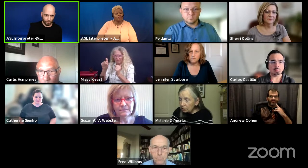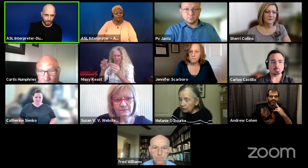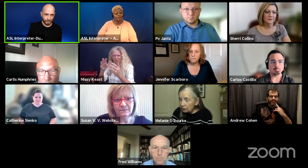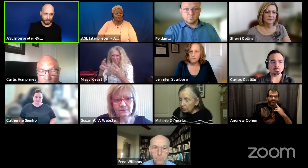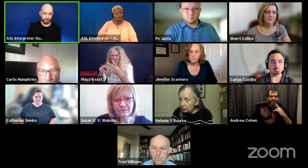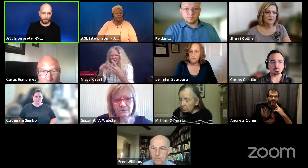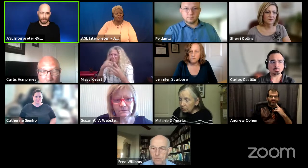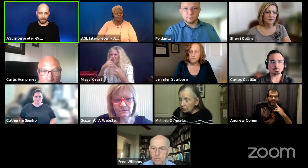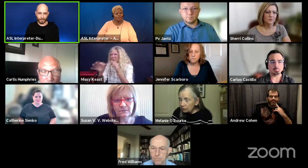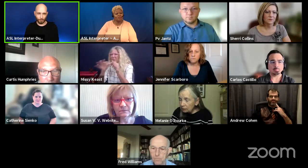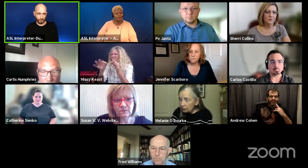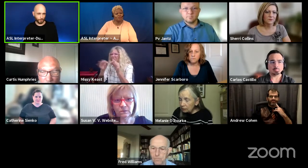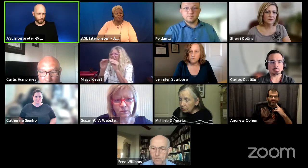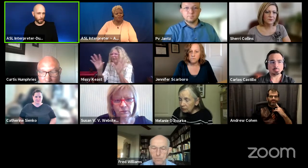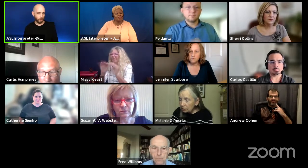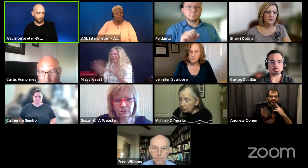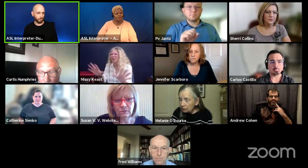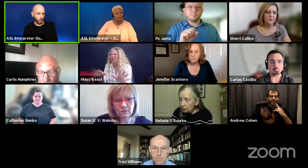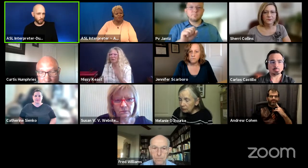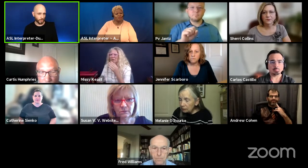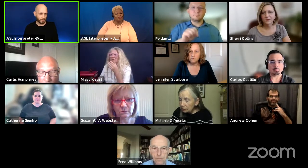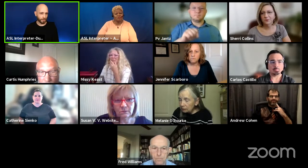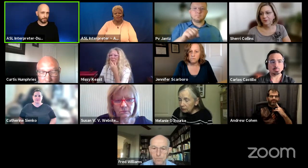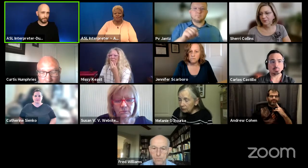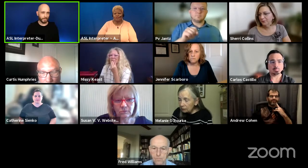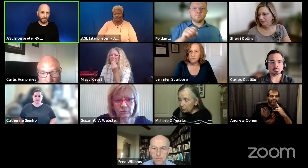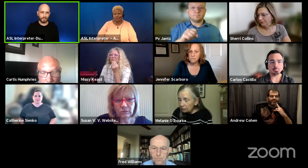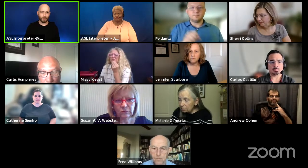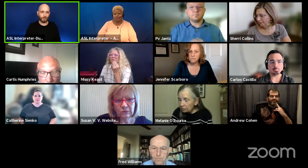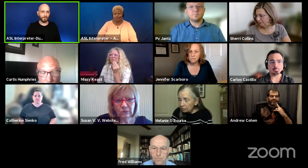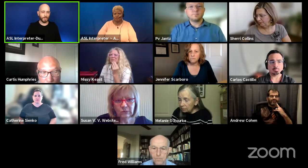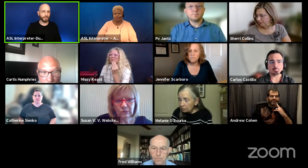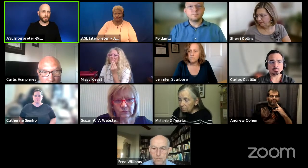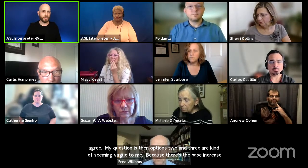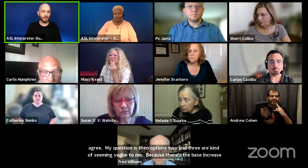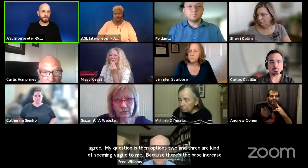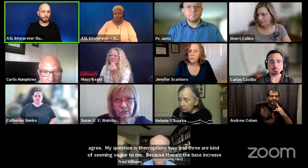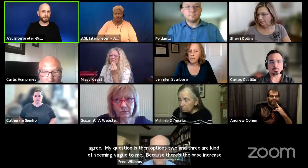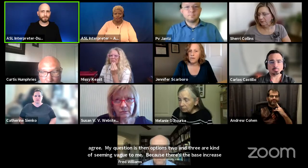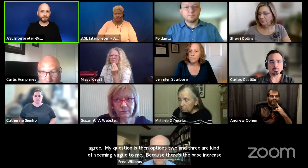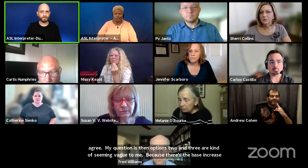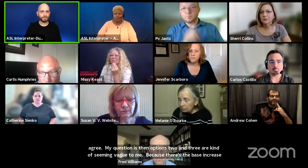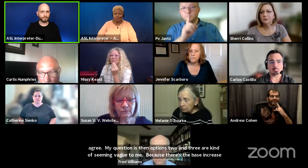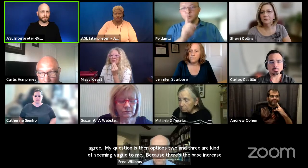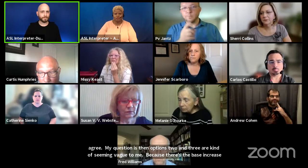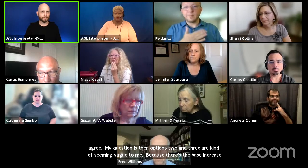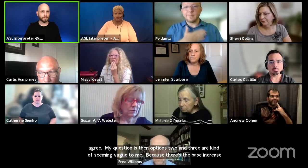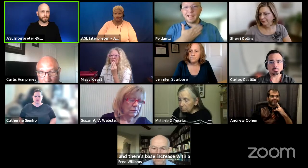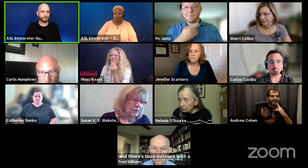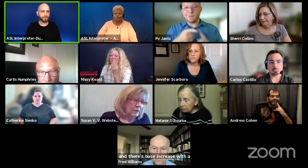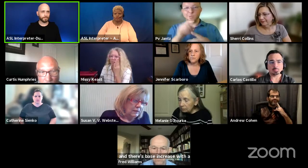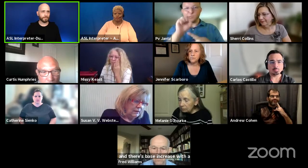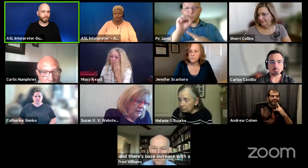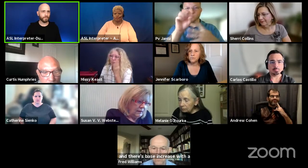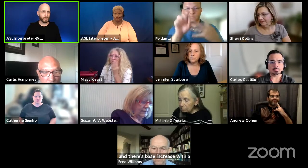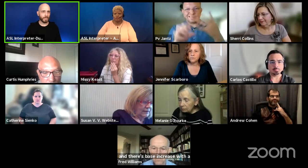base increase and there's the base increase with a small bonus. Can I get some clarification on that?